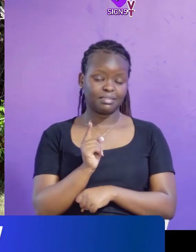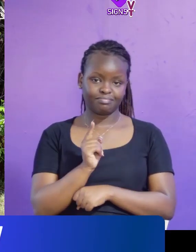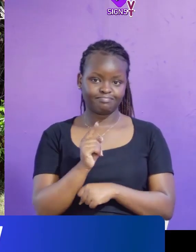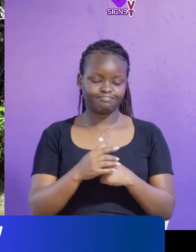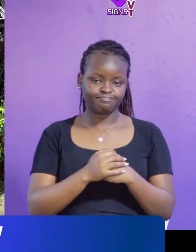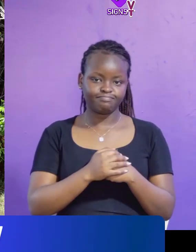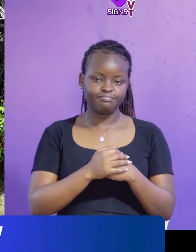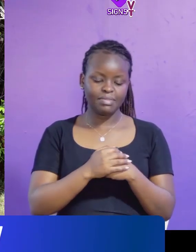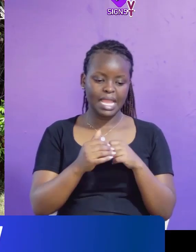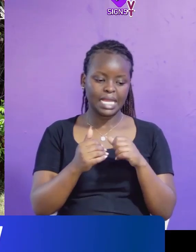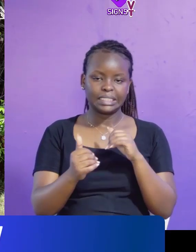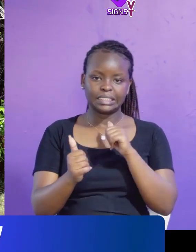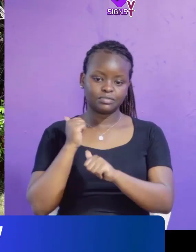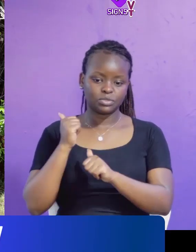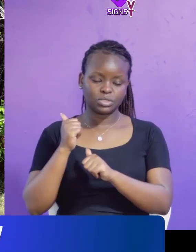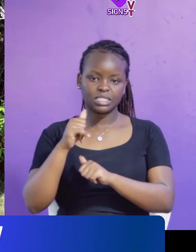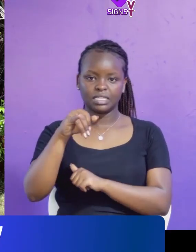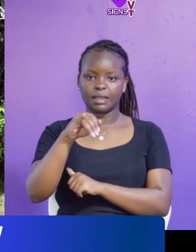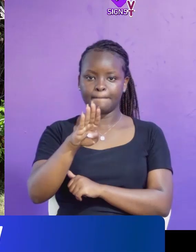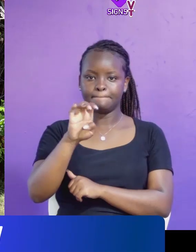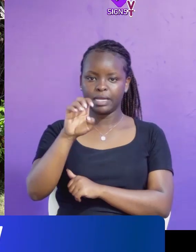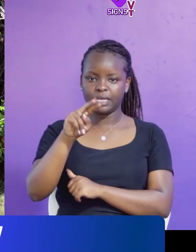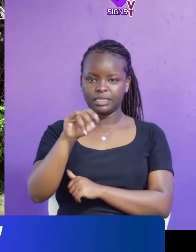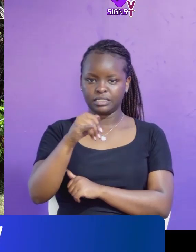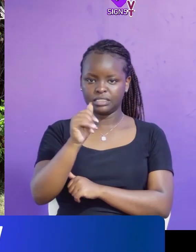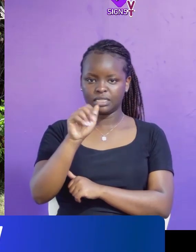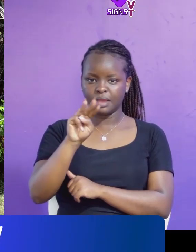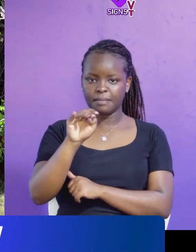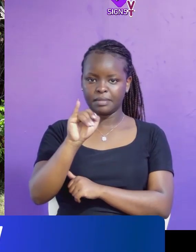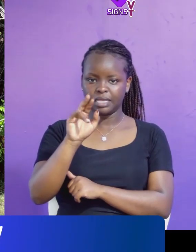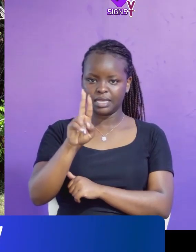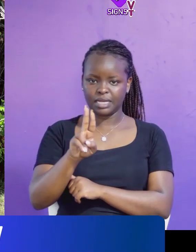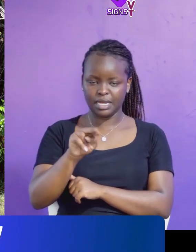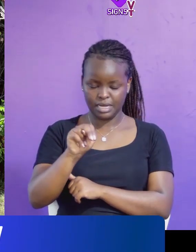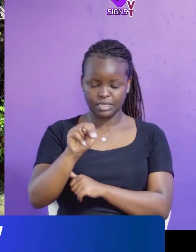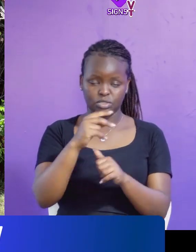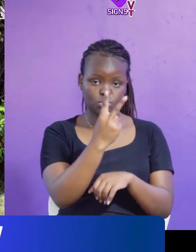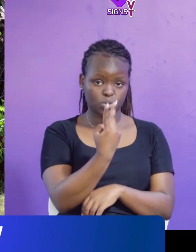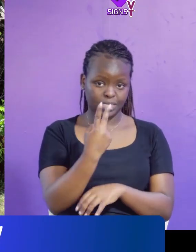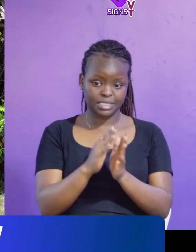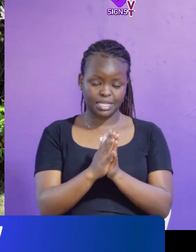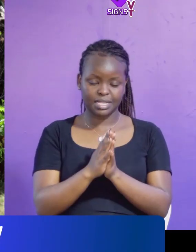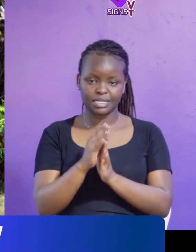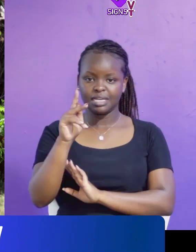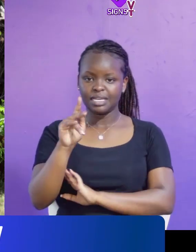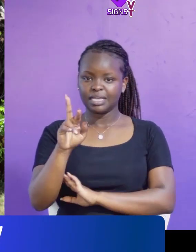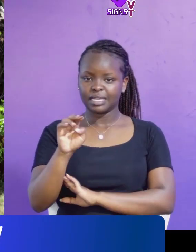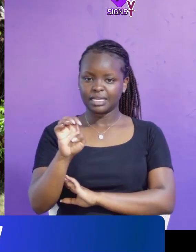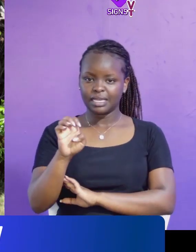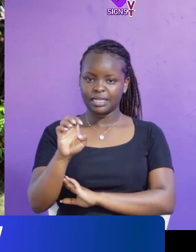Benjamin Sesko twice and Brian Mbeumo twice. Donnarumma reminded Manchester City players and